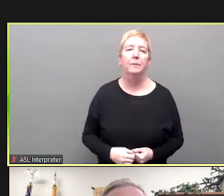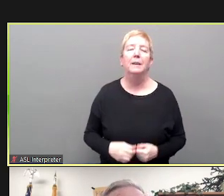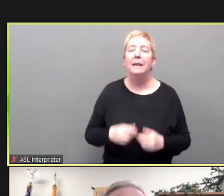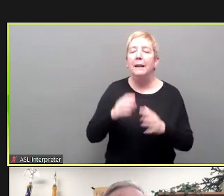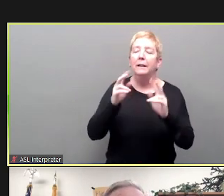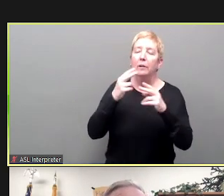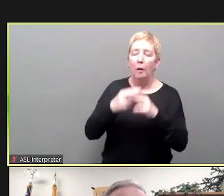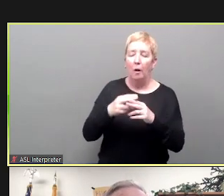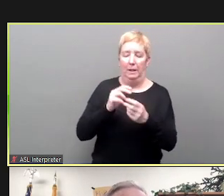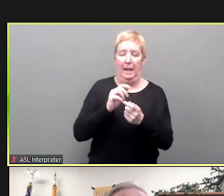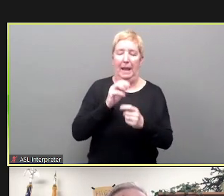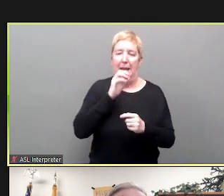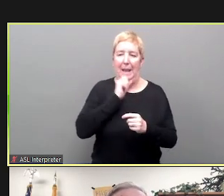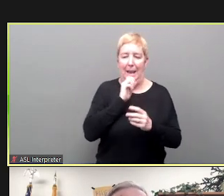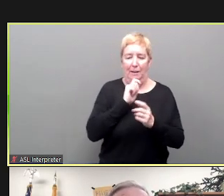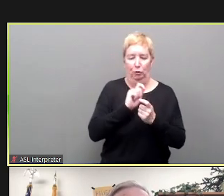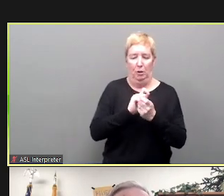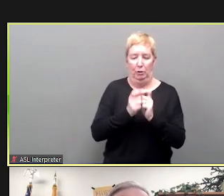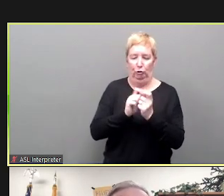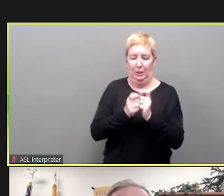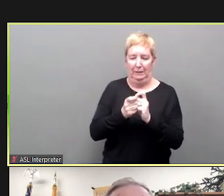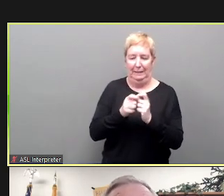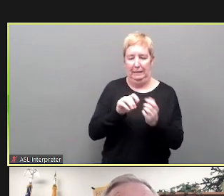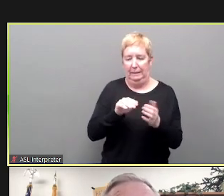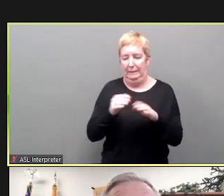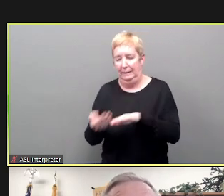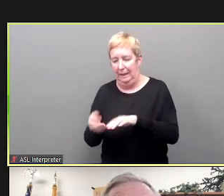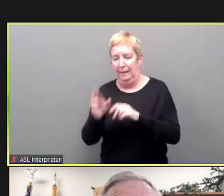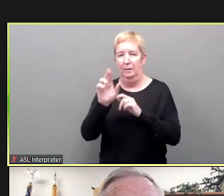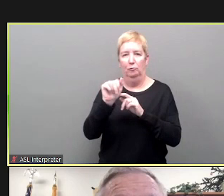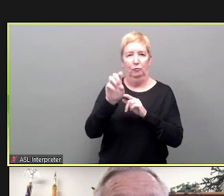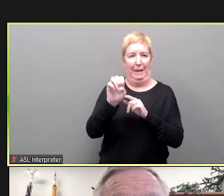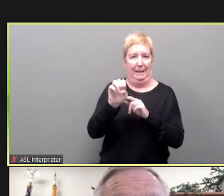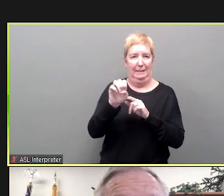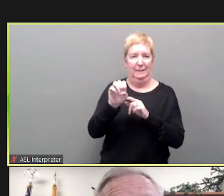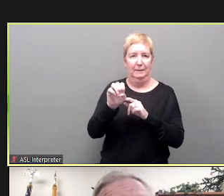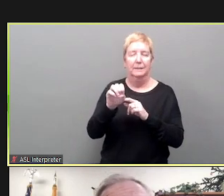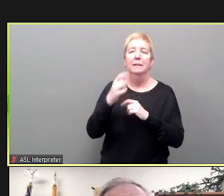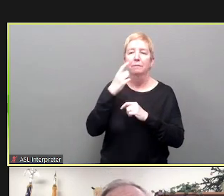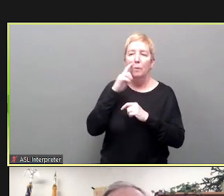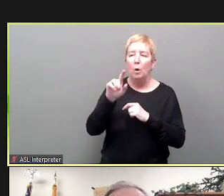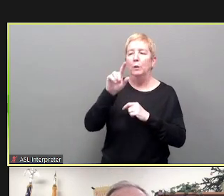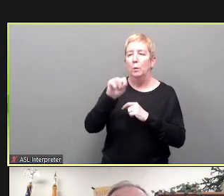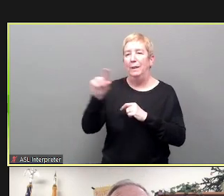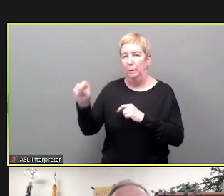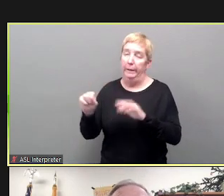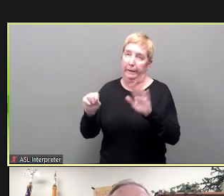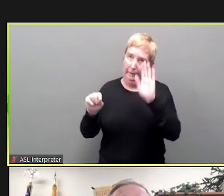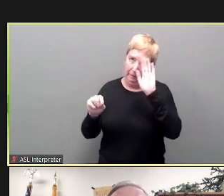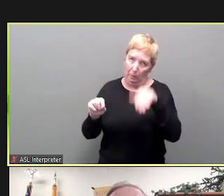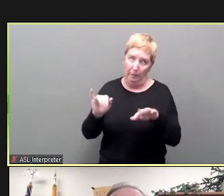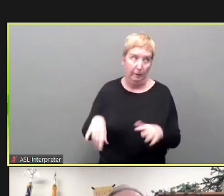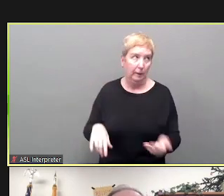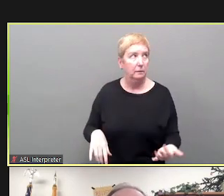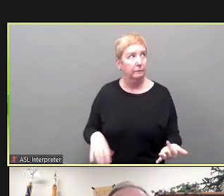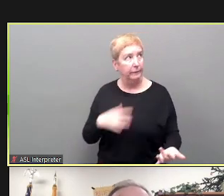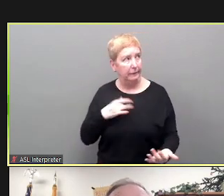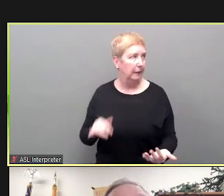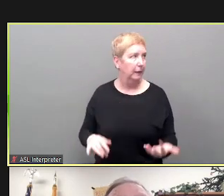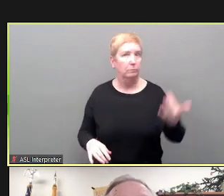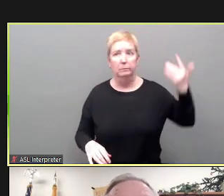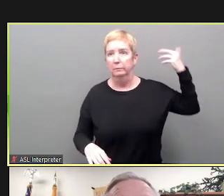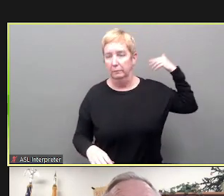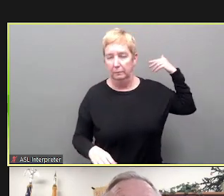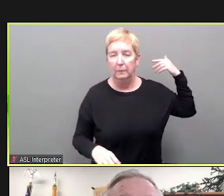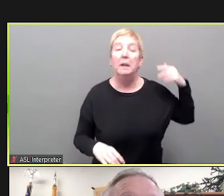age-adjusted death rates for the state of New Mexico for 2020. I know that's a long time ago, but it is, there's a lot